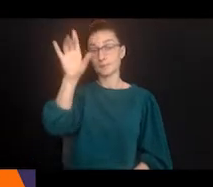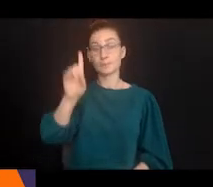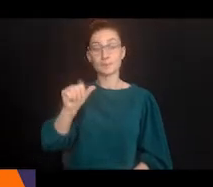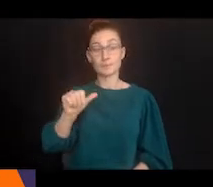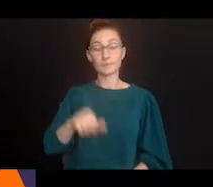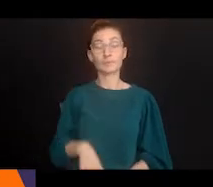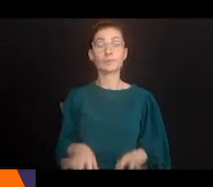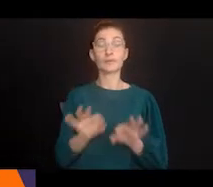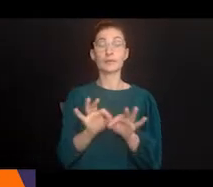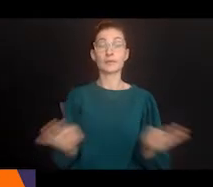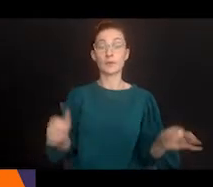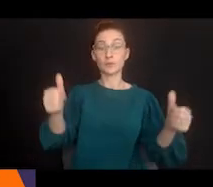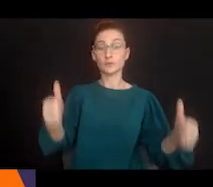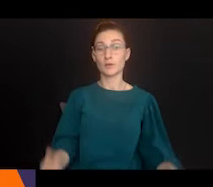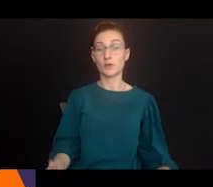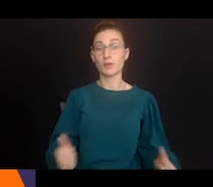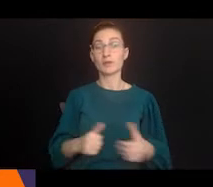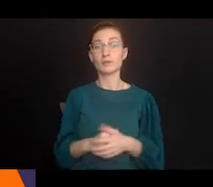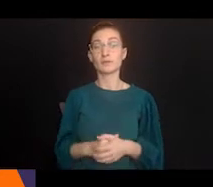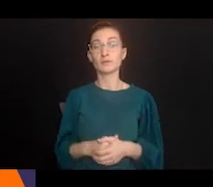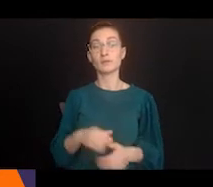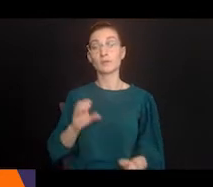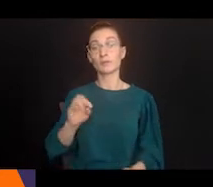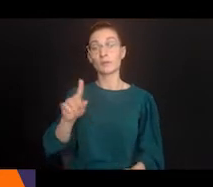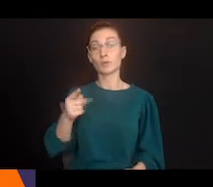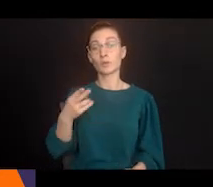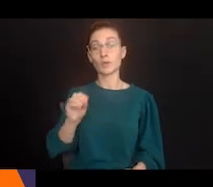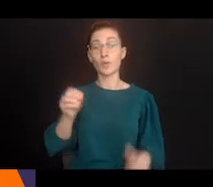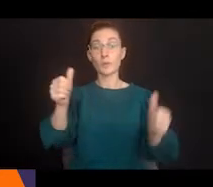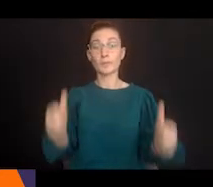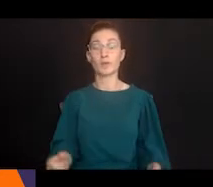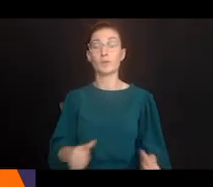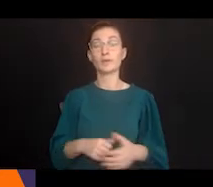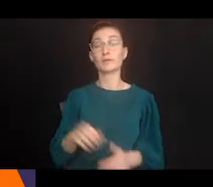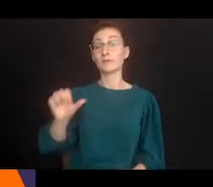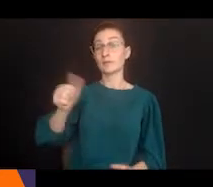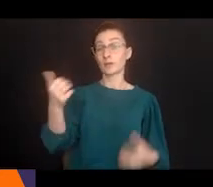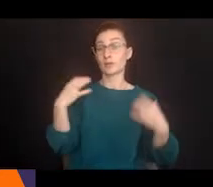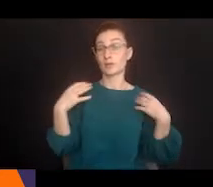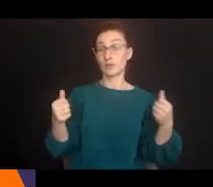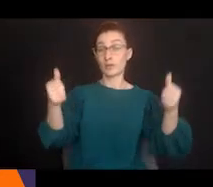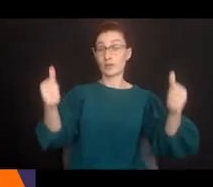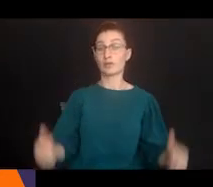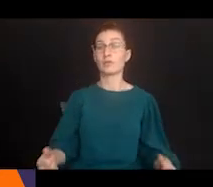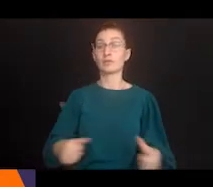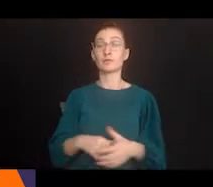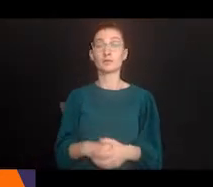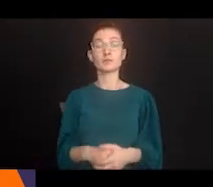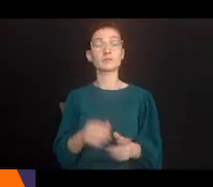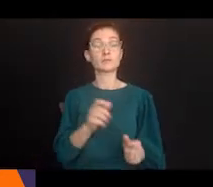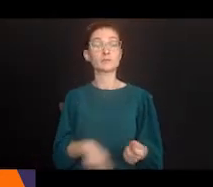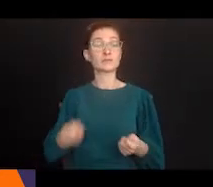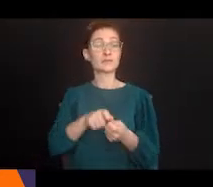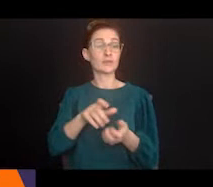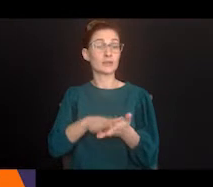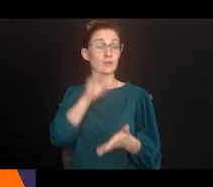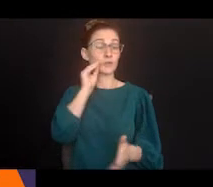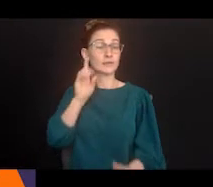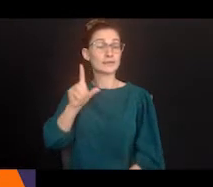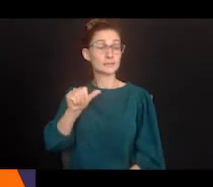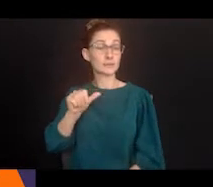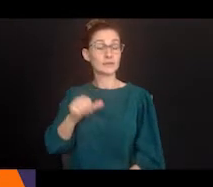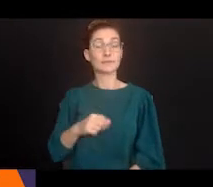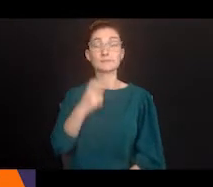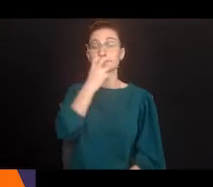intellectual disabilities, language impairment, orthopedic impairment, other health impairment, specific